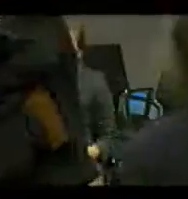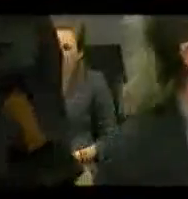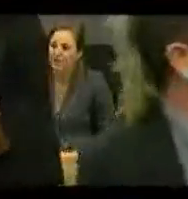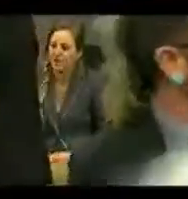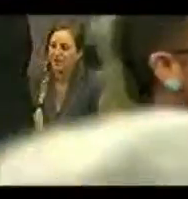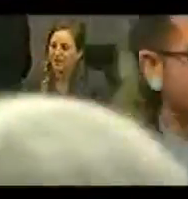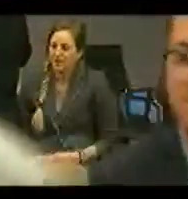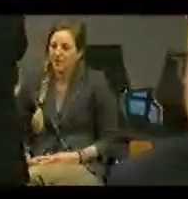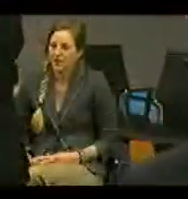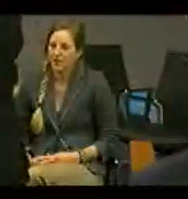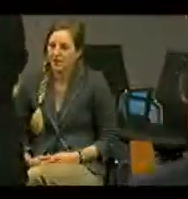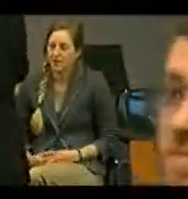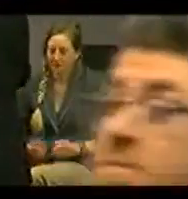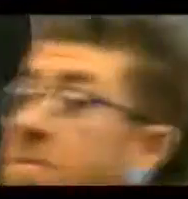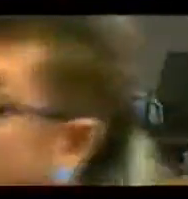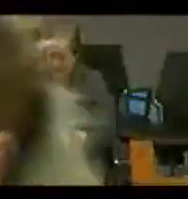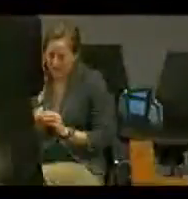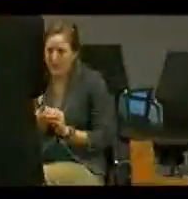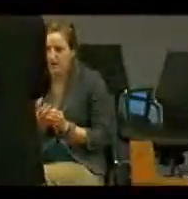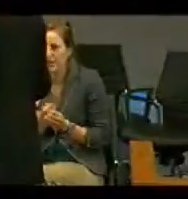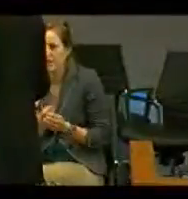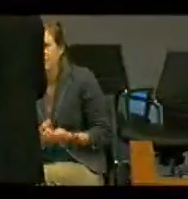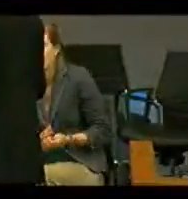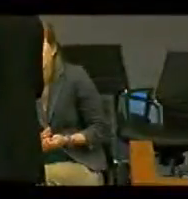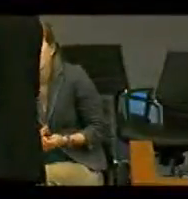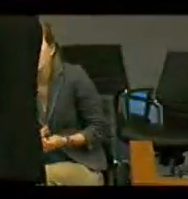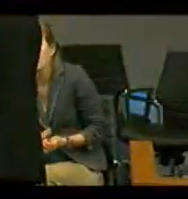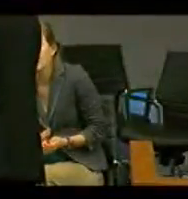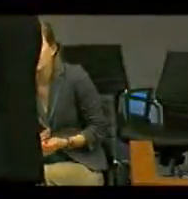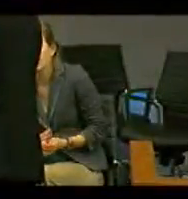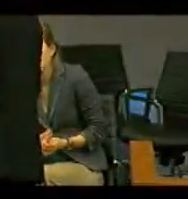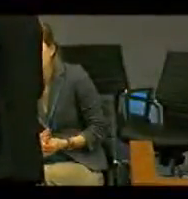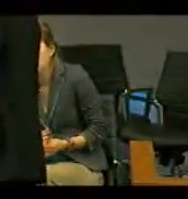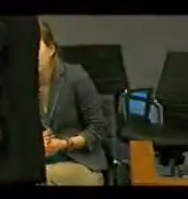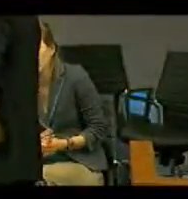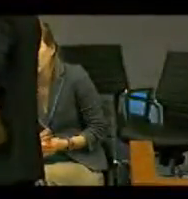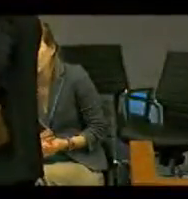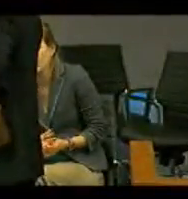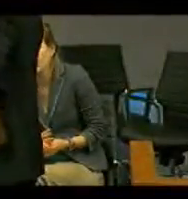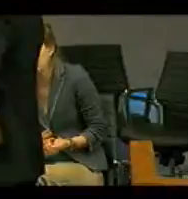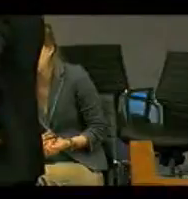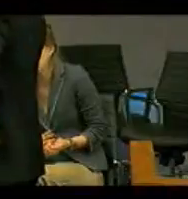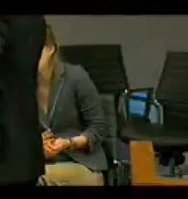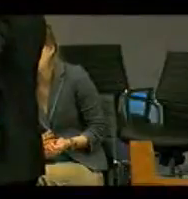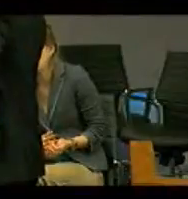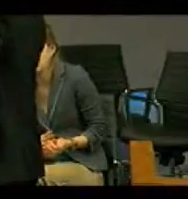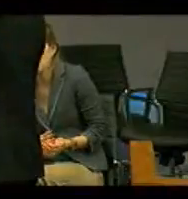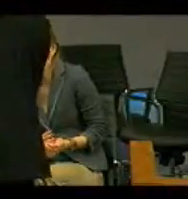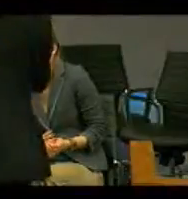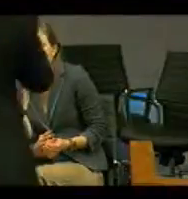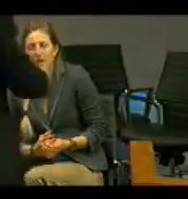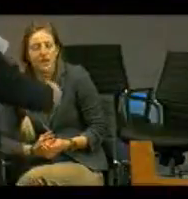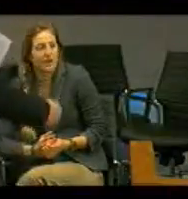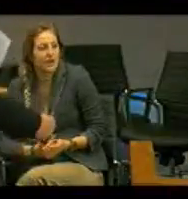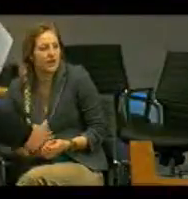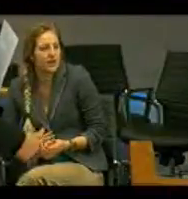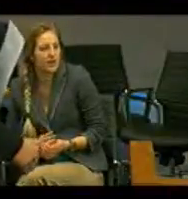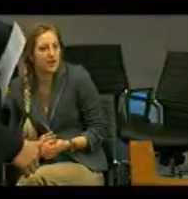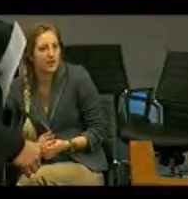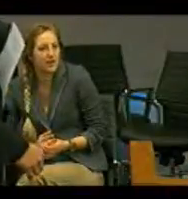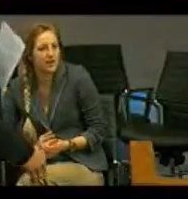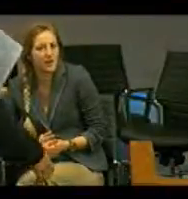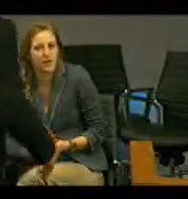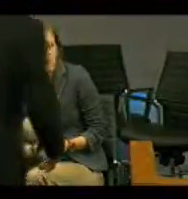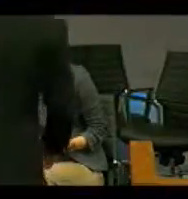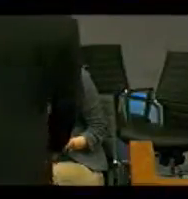That's on the top, and we're not here to turn it off then. I know you. Well, we have, oh, this is like open at the same time. Yeah, that red light will come